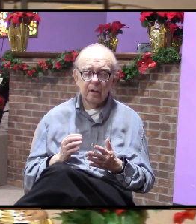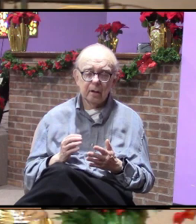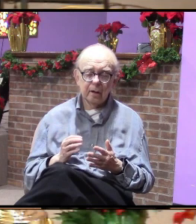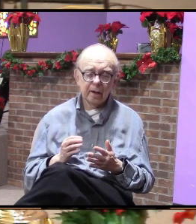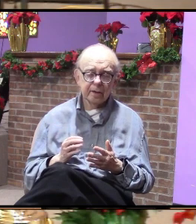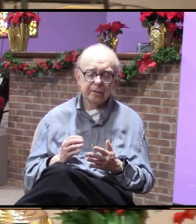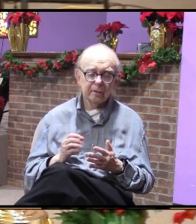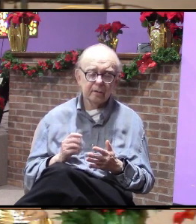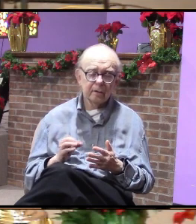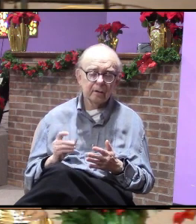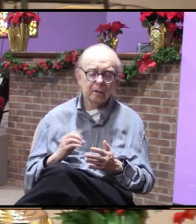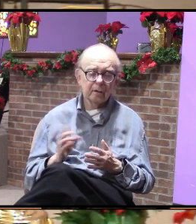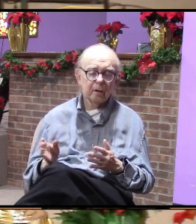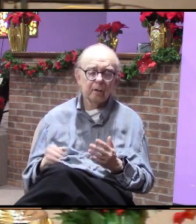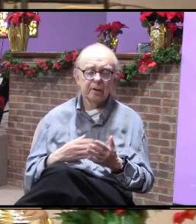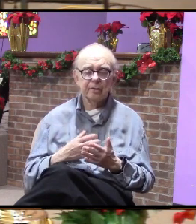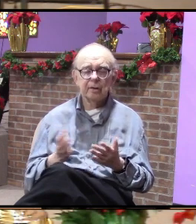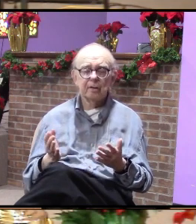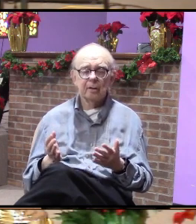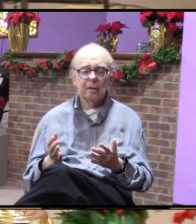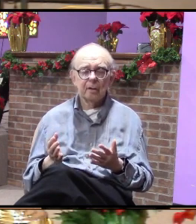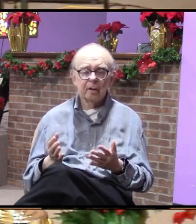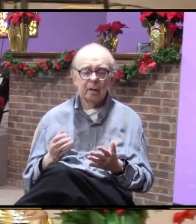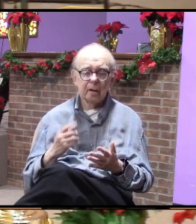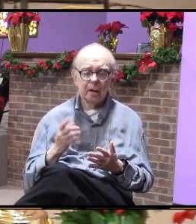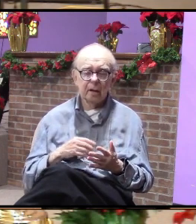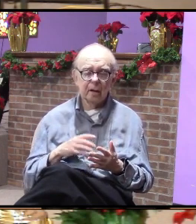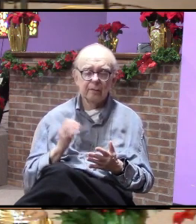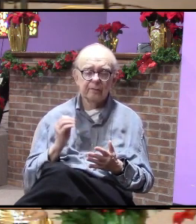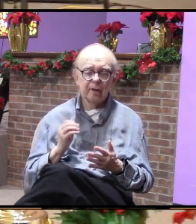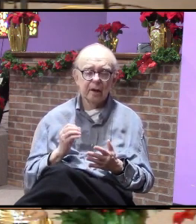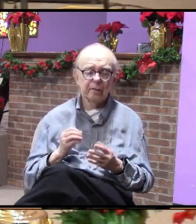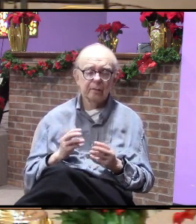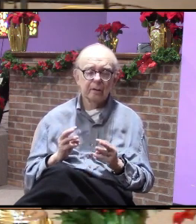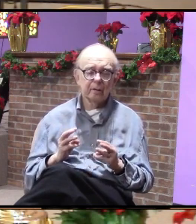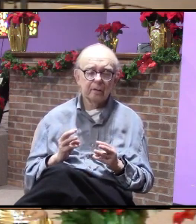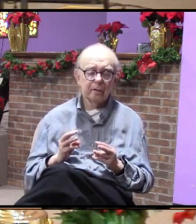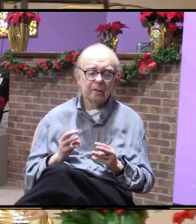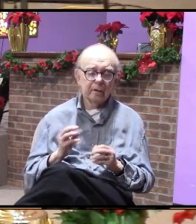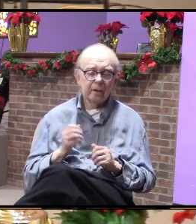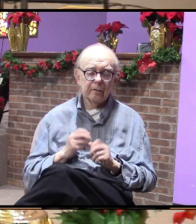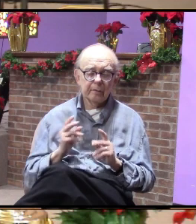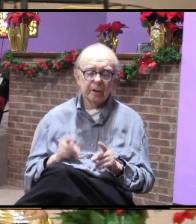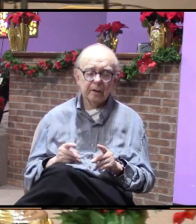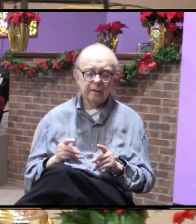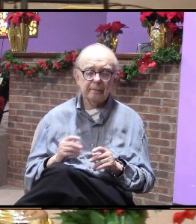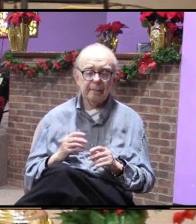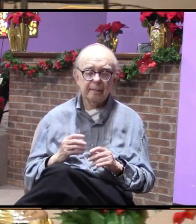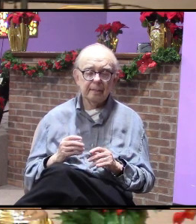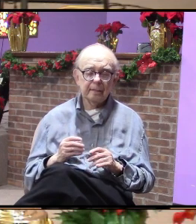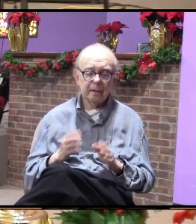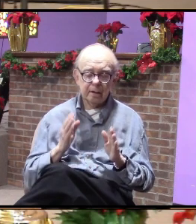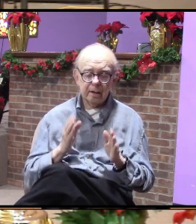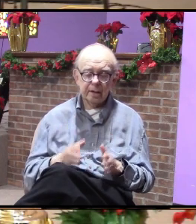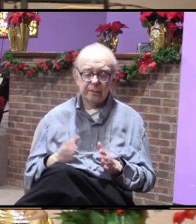cadence in all of this. And we've got to find the cadence, every one of us individually.